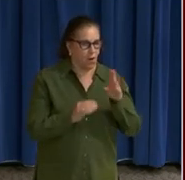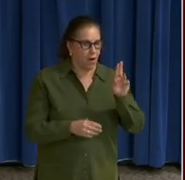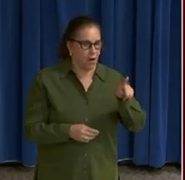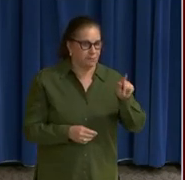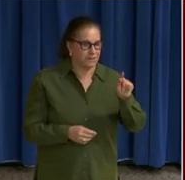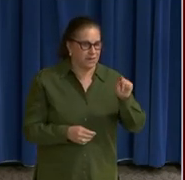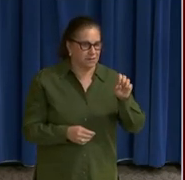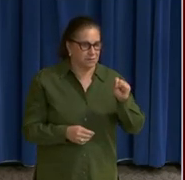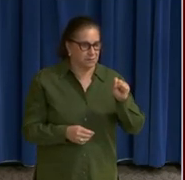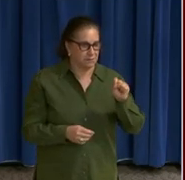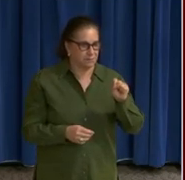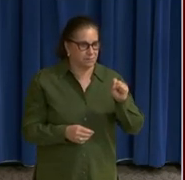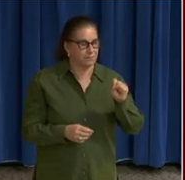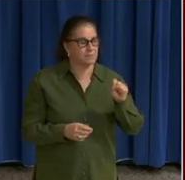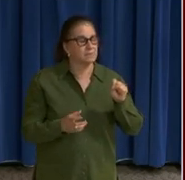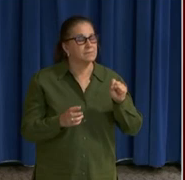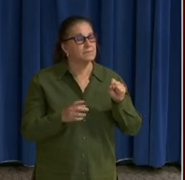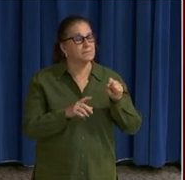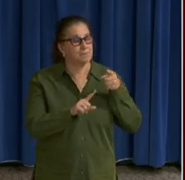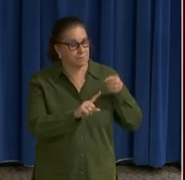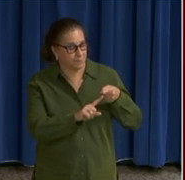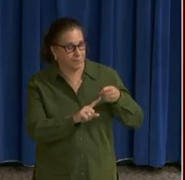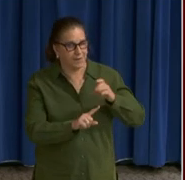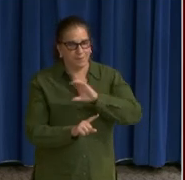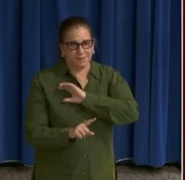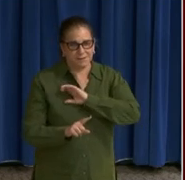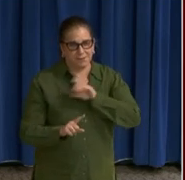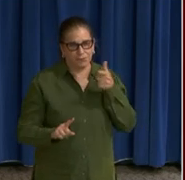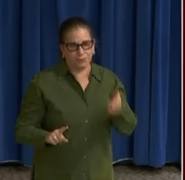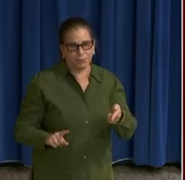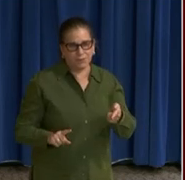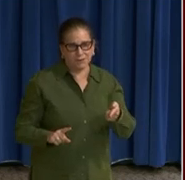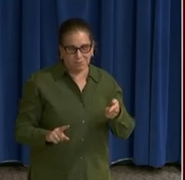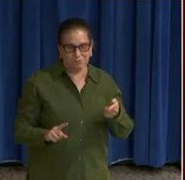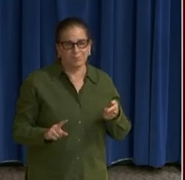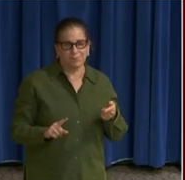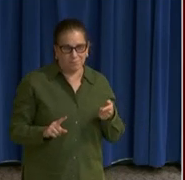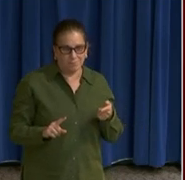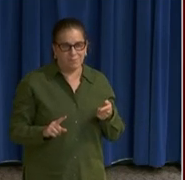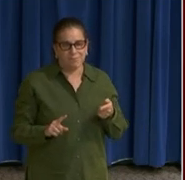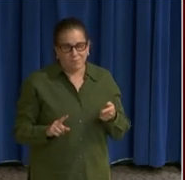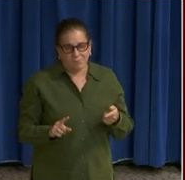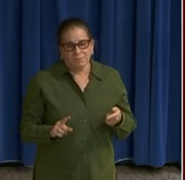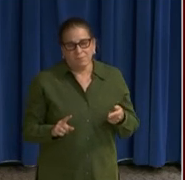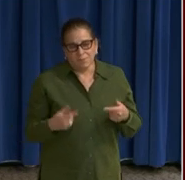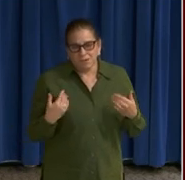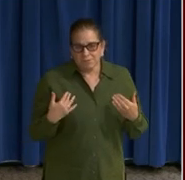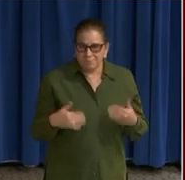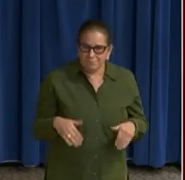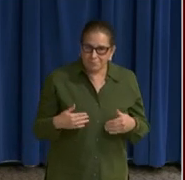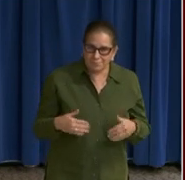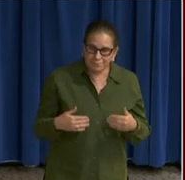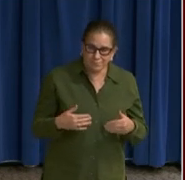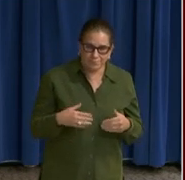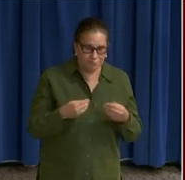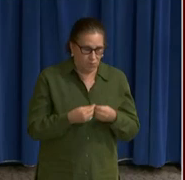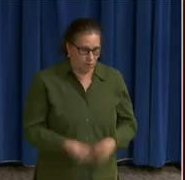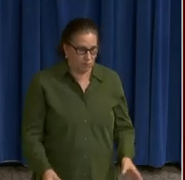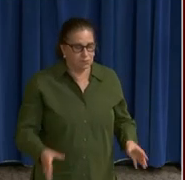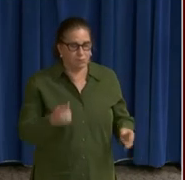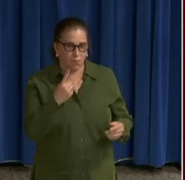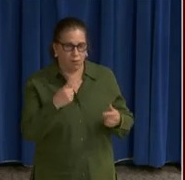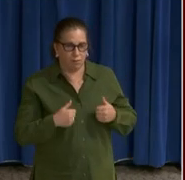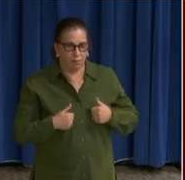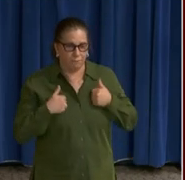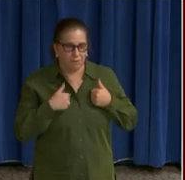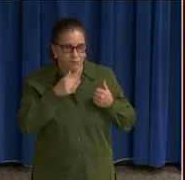shooting. First, let me say we know how tragic any loss of life is in our city, and I want to